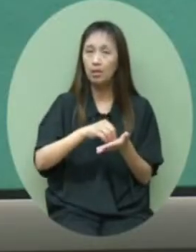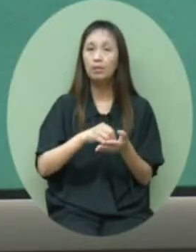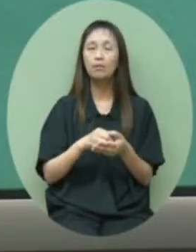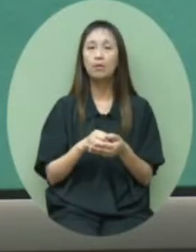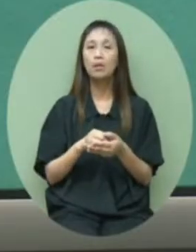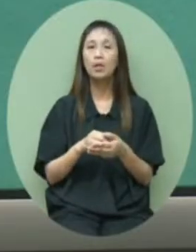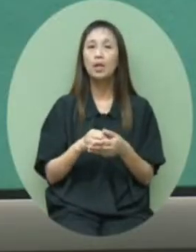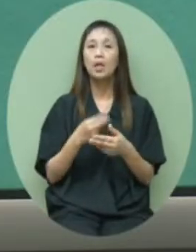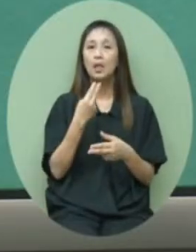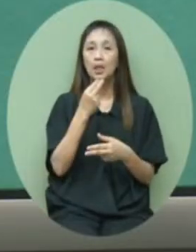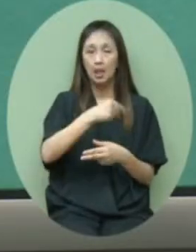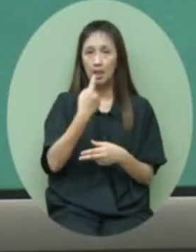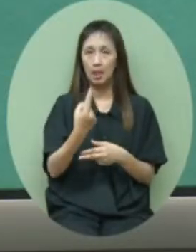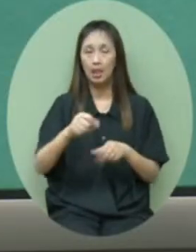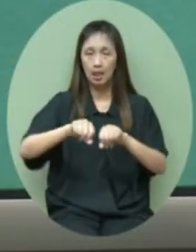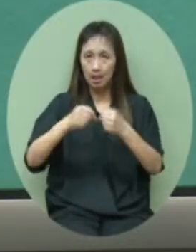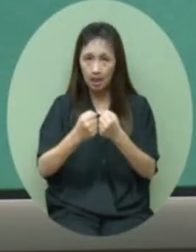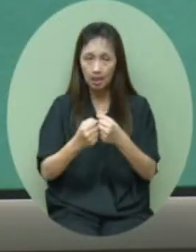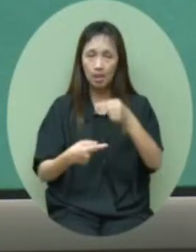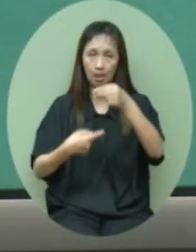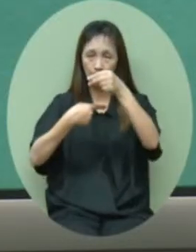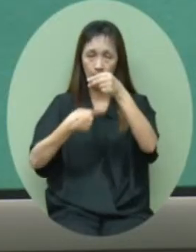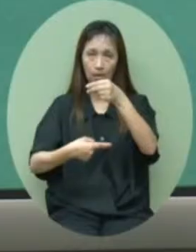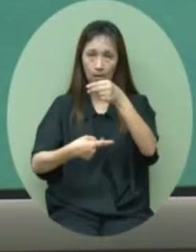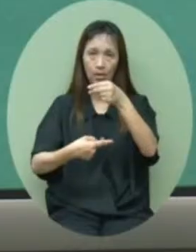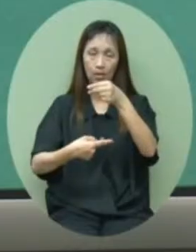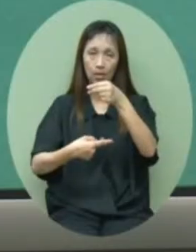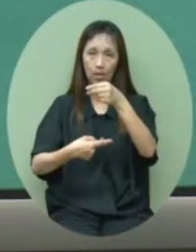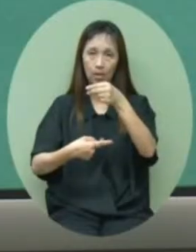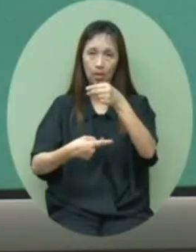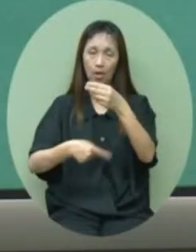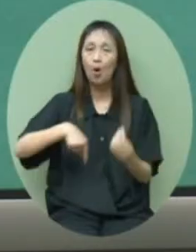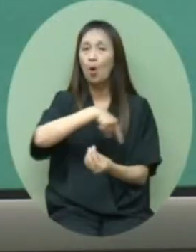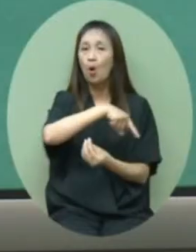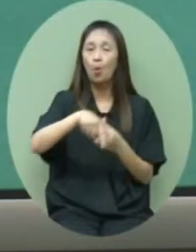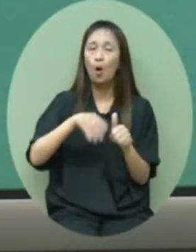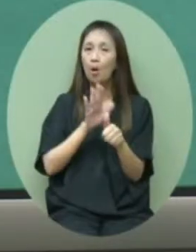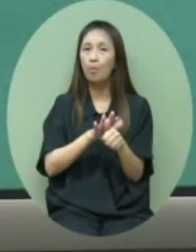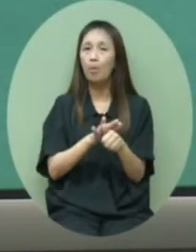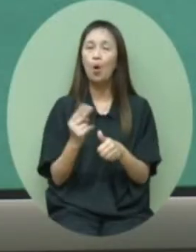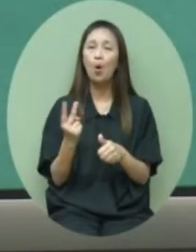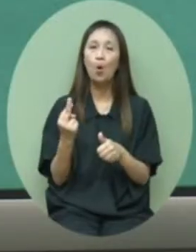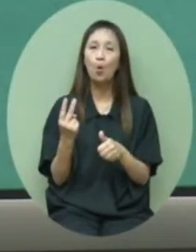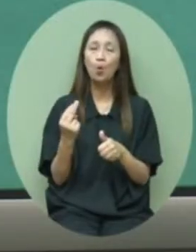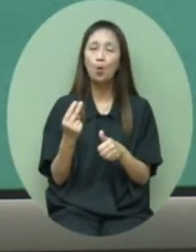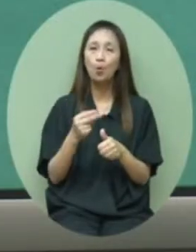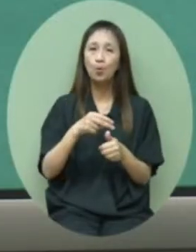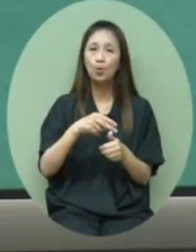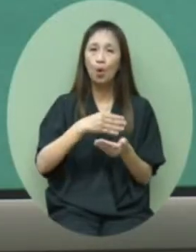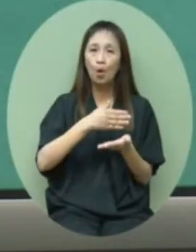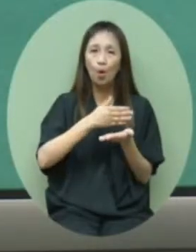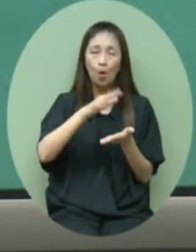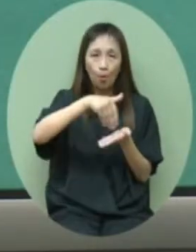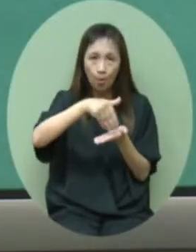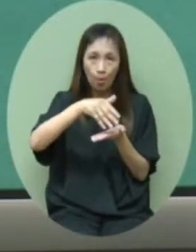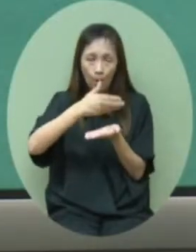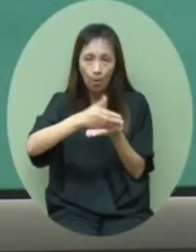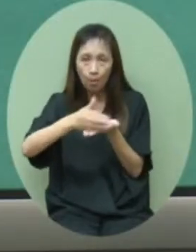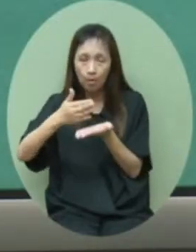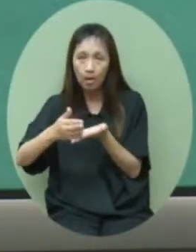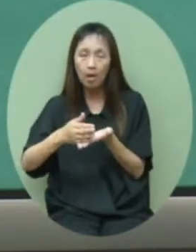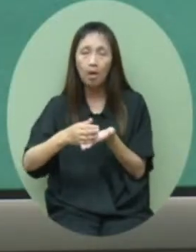if the public buy products from the fish marketing organization on their app, there will be a discount. And